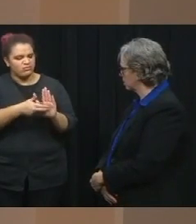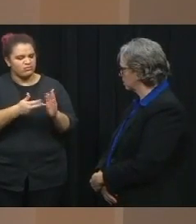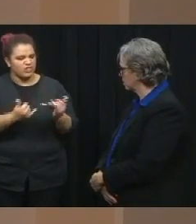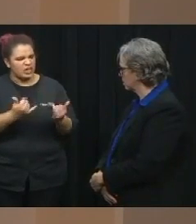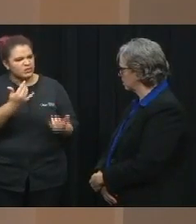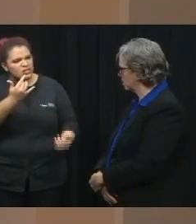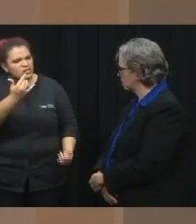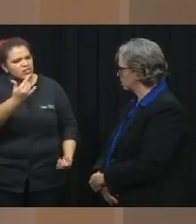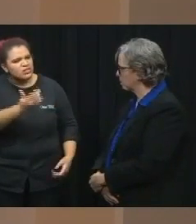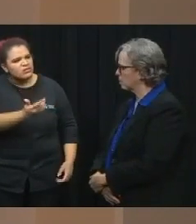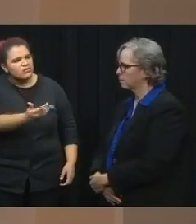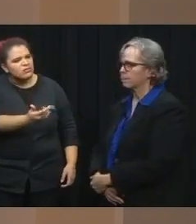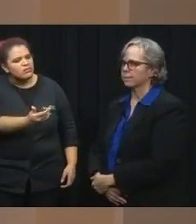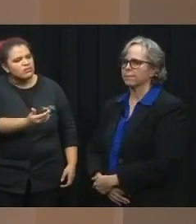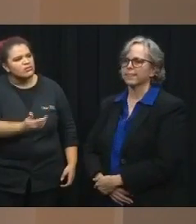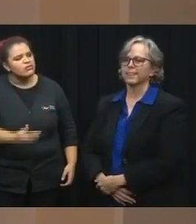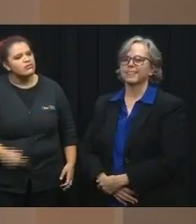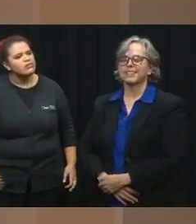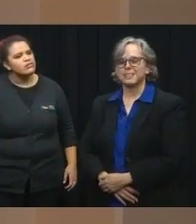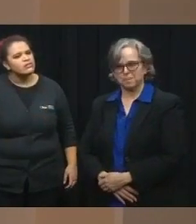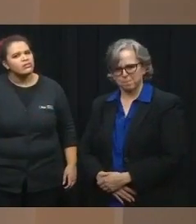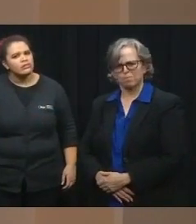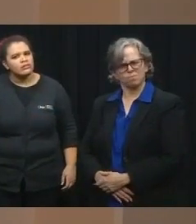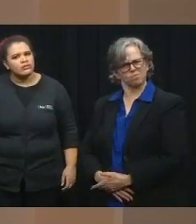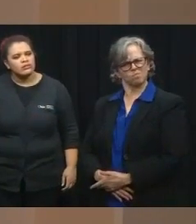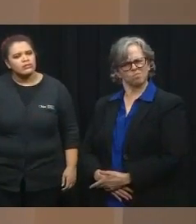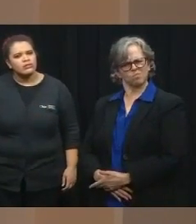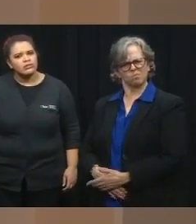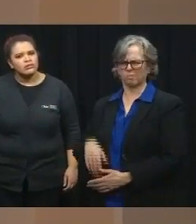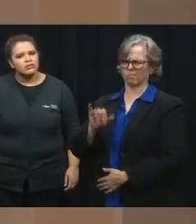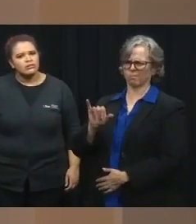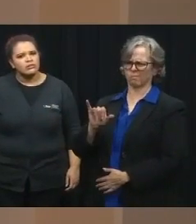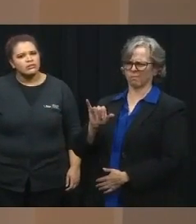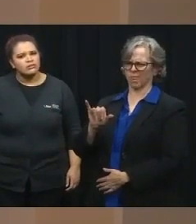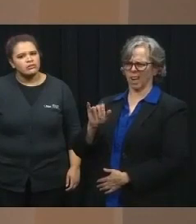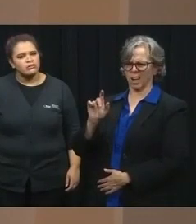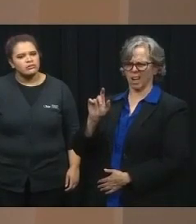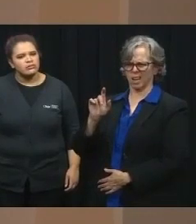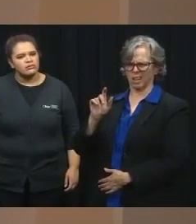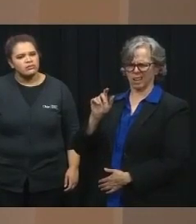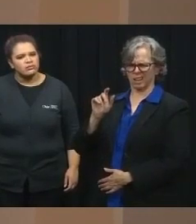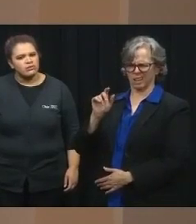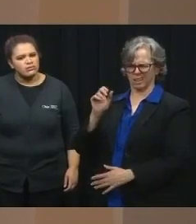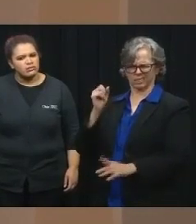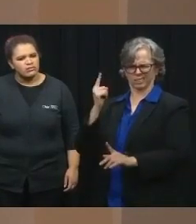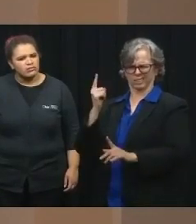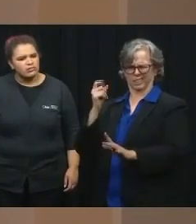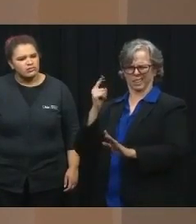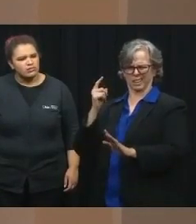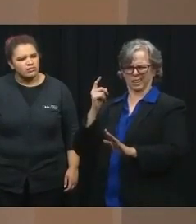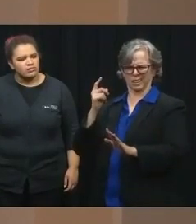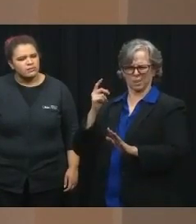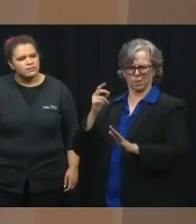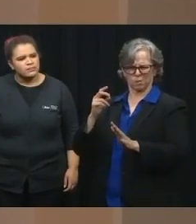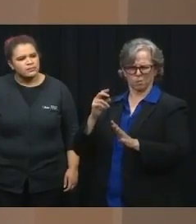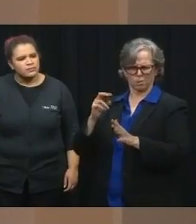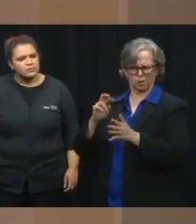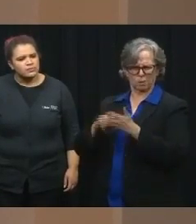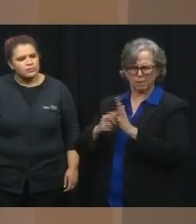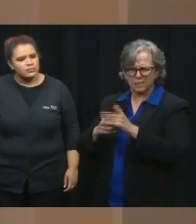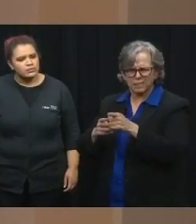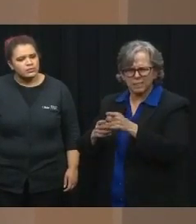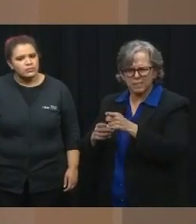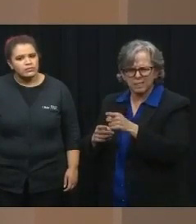Well, a collection agency, I'm trying to understand, what that would exactly mean. Businesses that